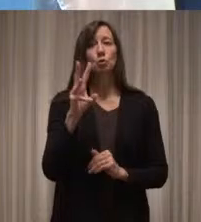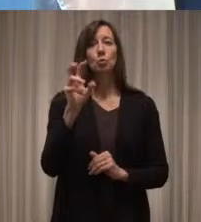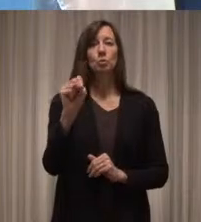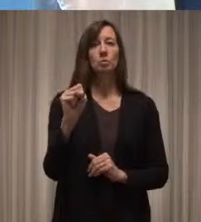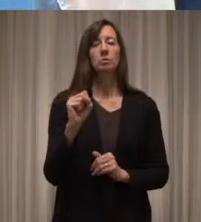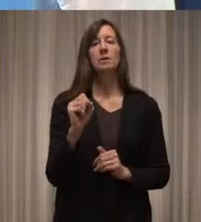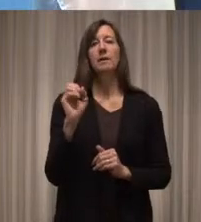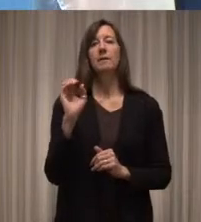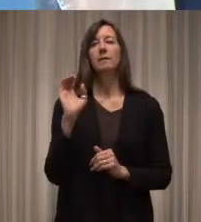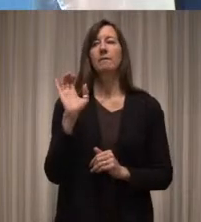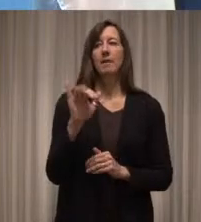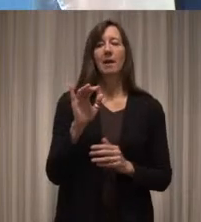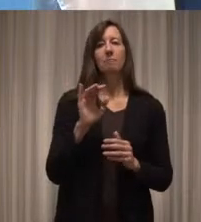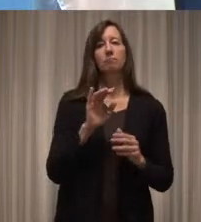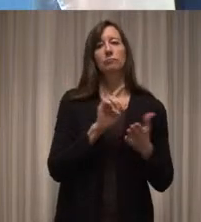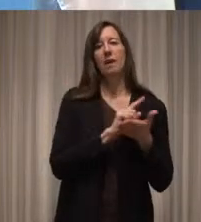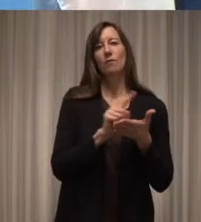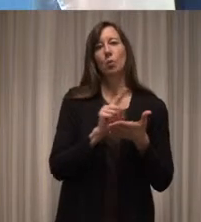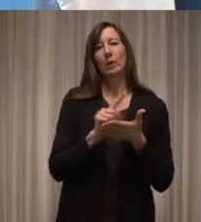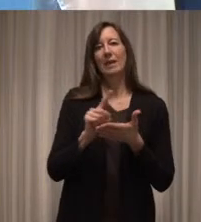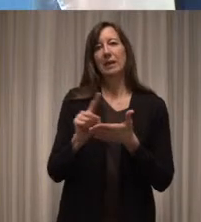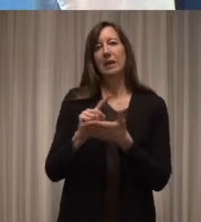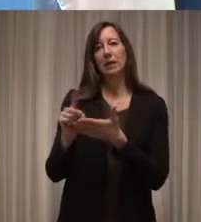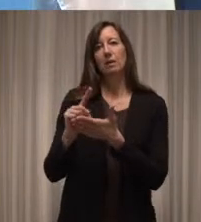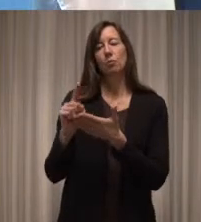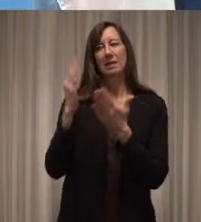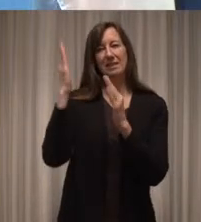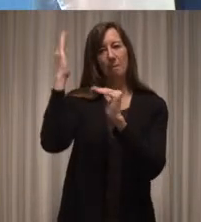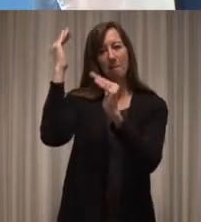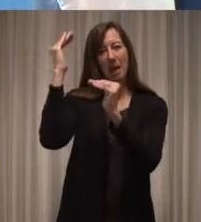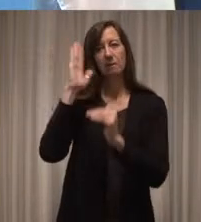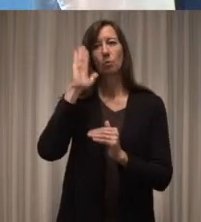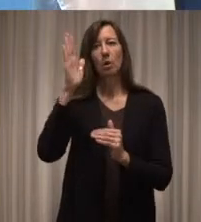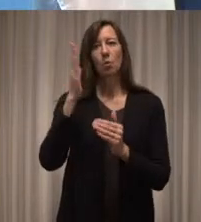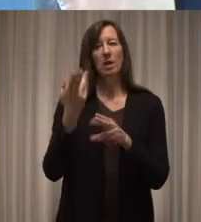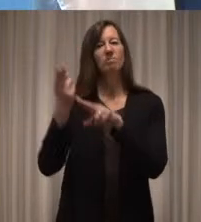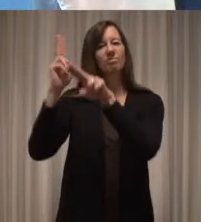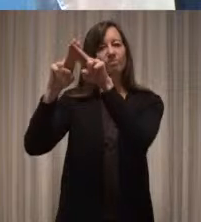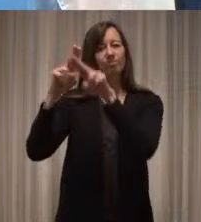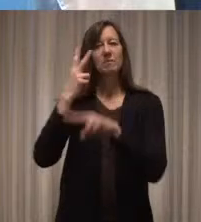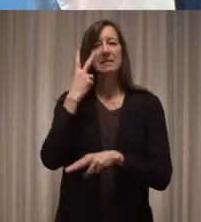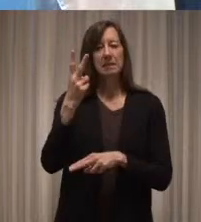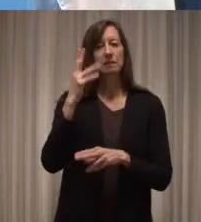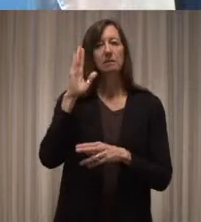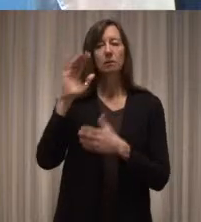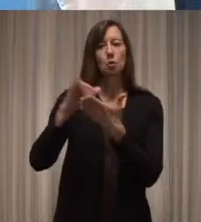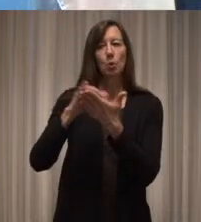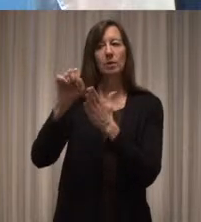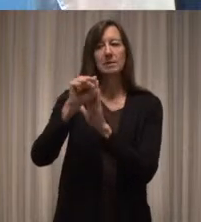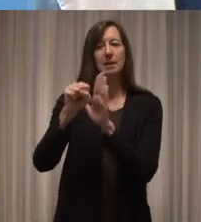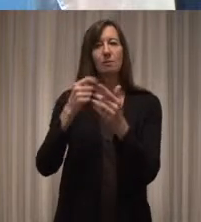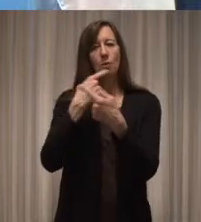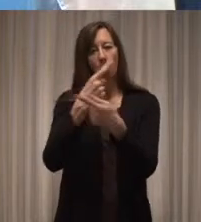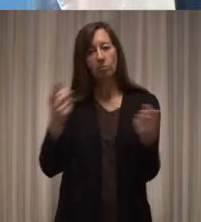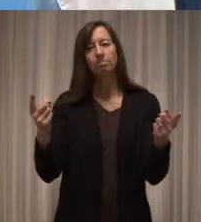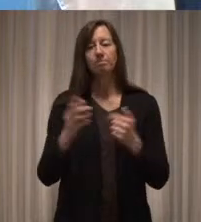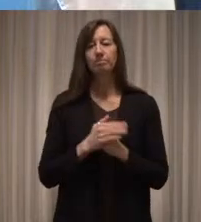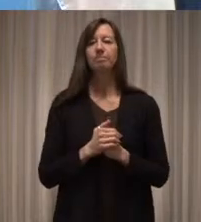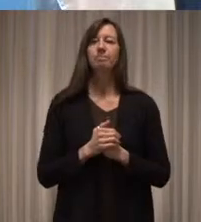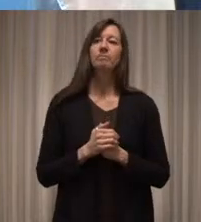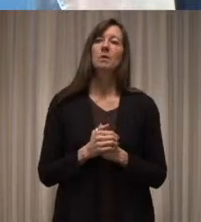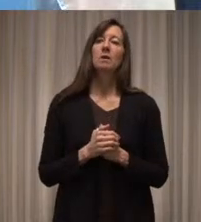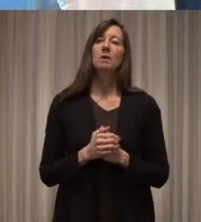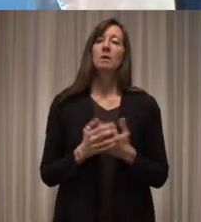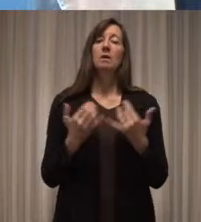what we've been told to possibly expect. Of the 1,500 doses we've been allocated this week in Ulster